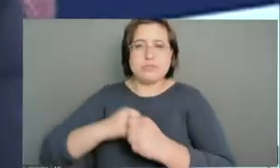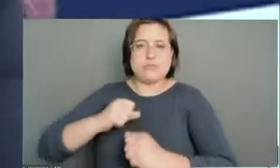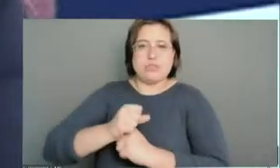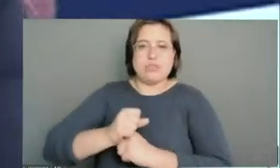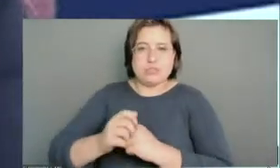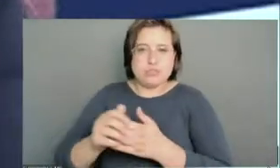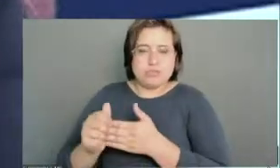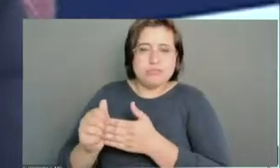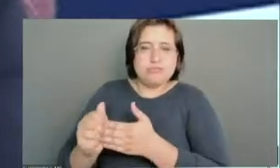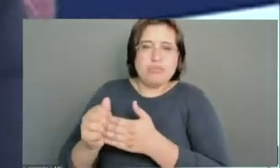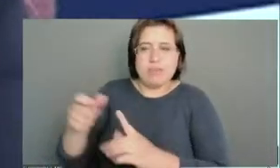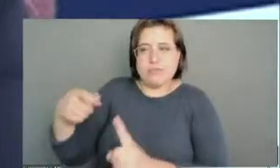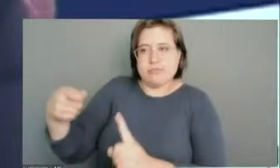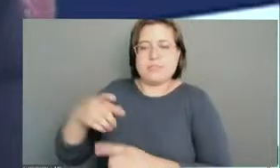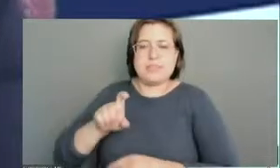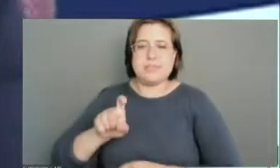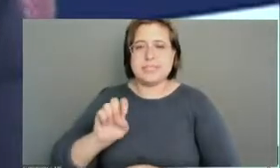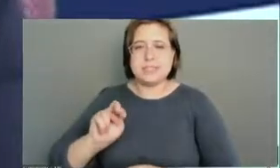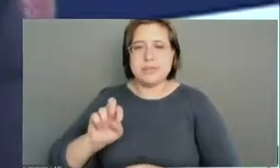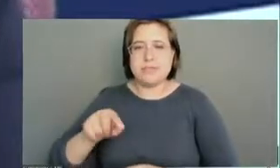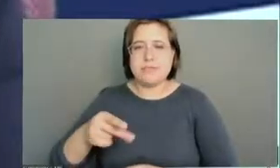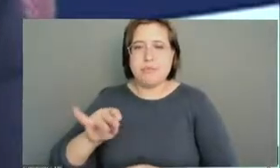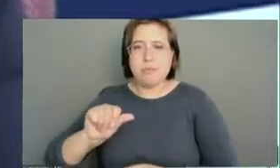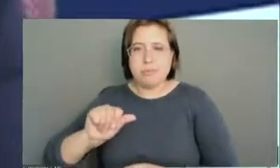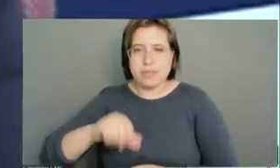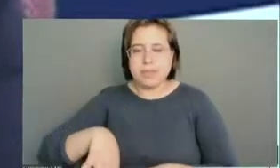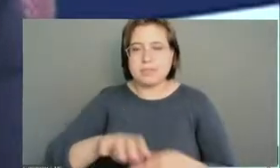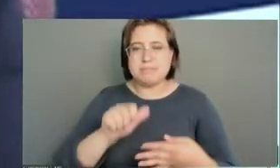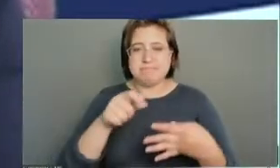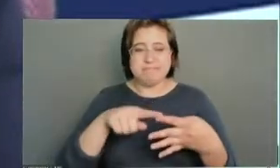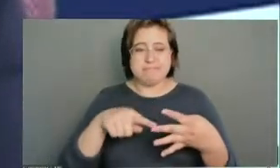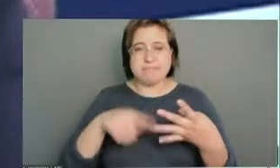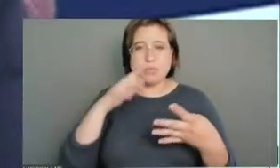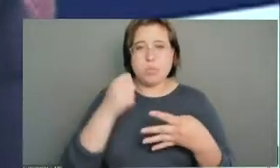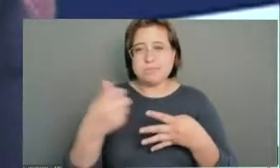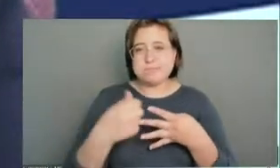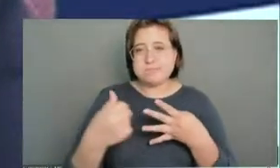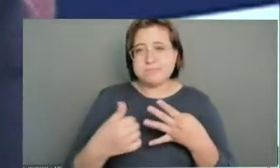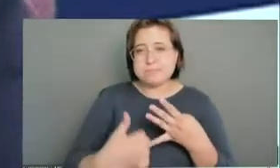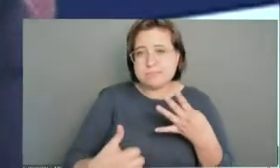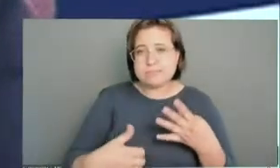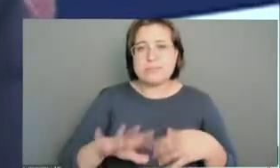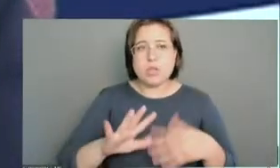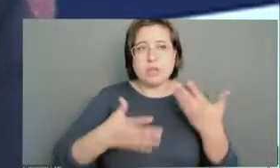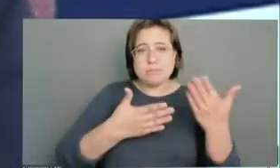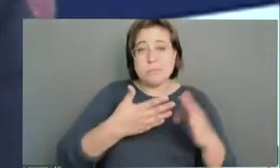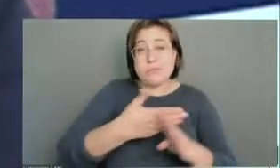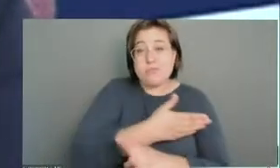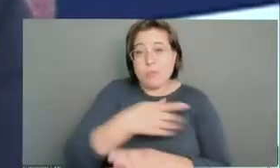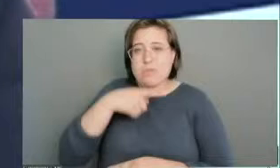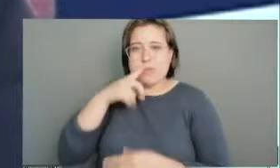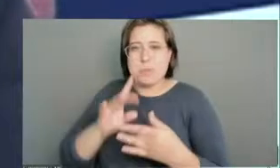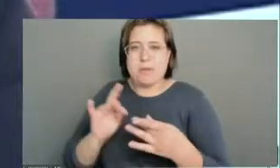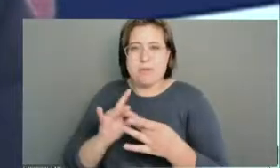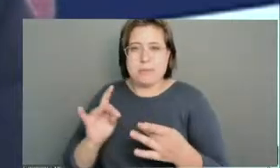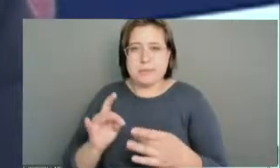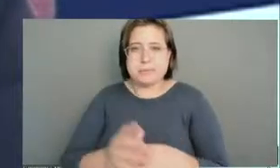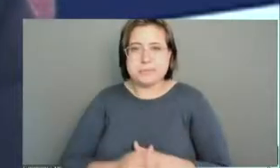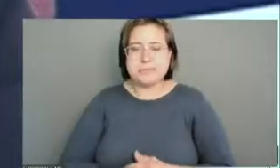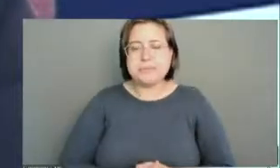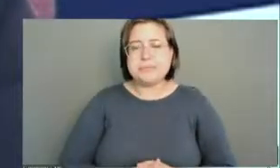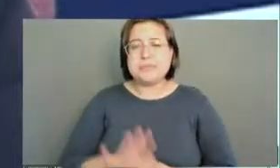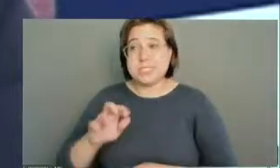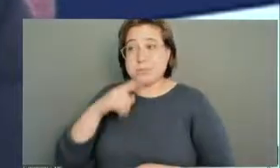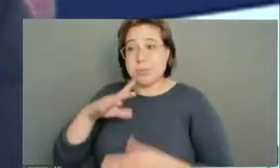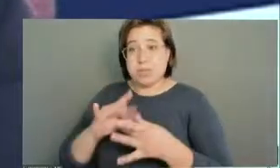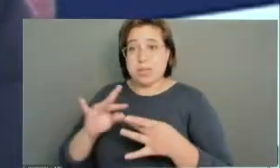of the 4 task force subcommittees will share interim recommendations for group consideration ahead of public comment. And we will then deliberate further